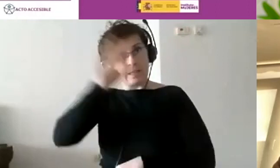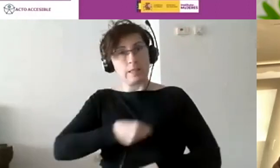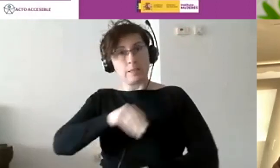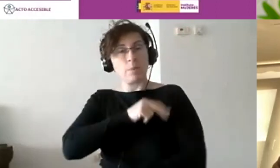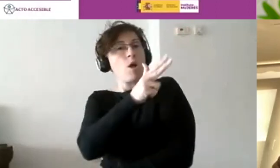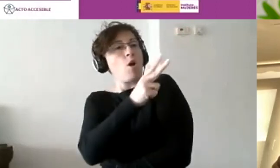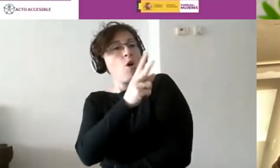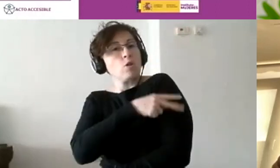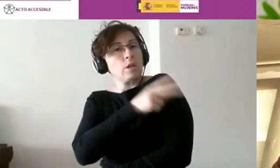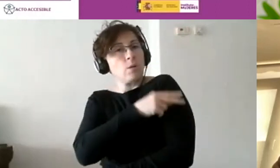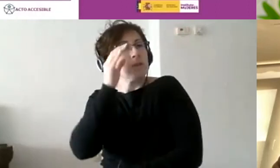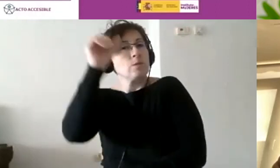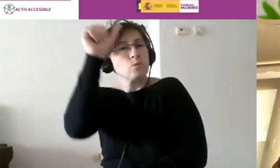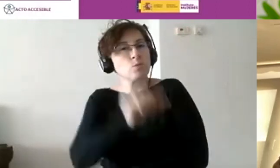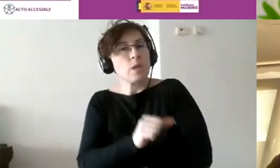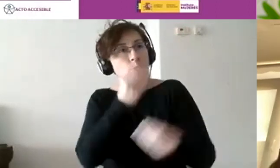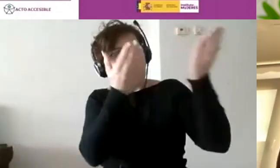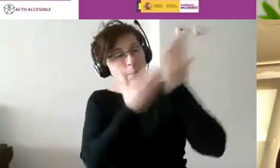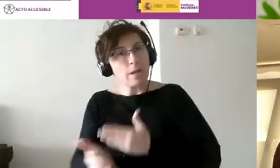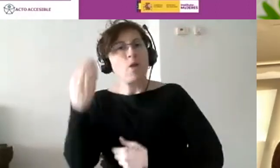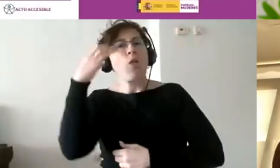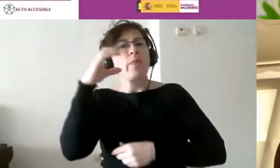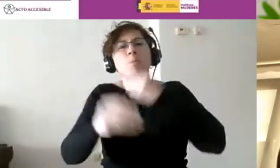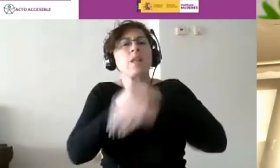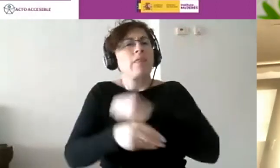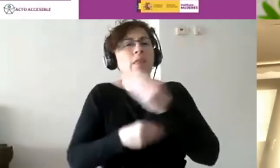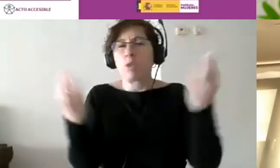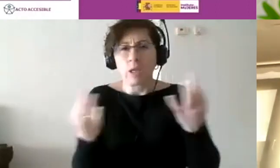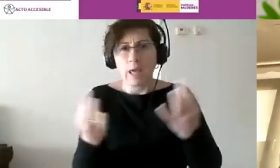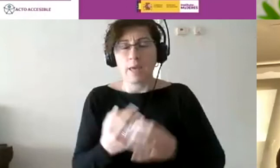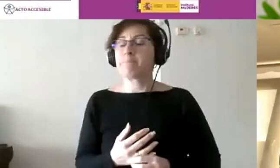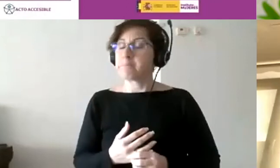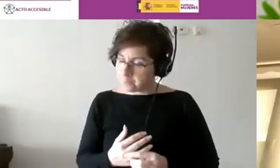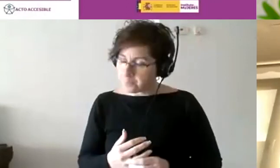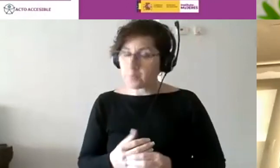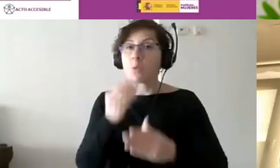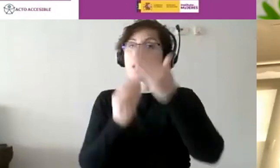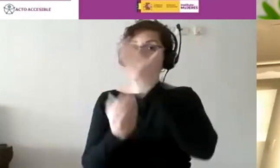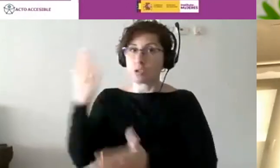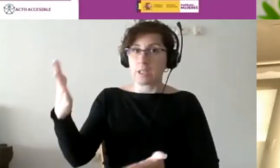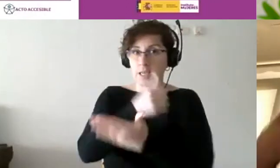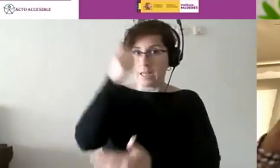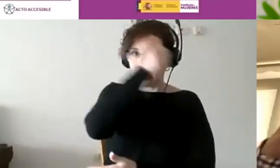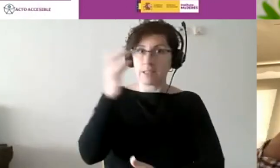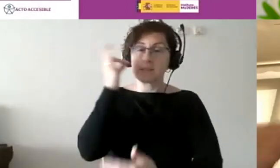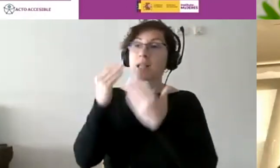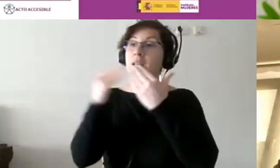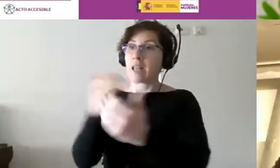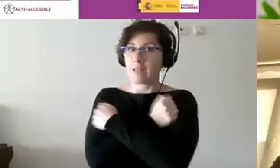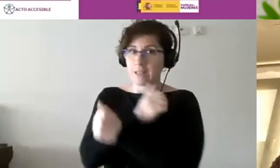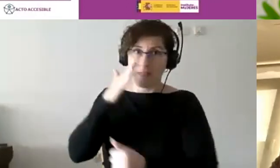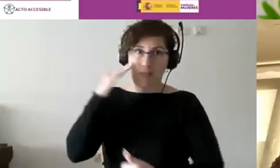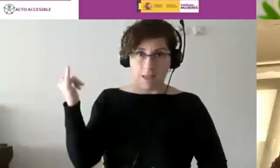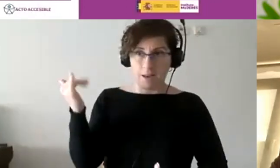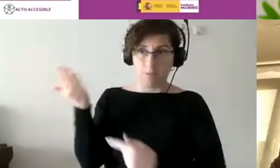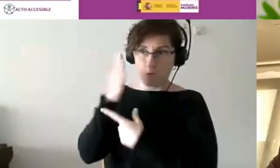8,000 organizations that this coordinates. What is being done from the CERMI? Thank you very